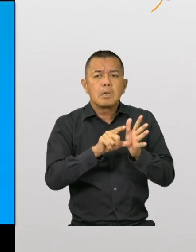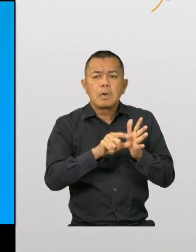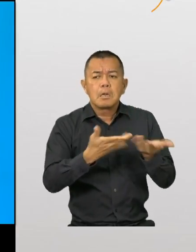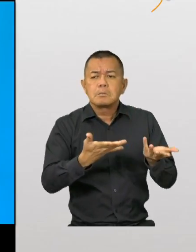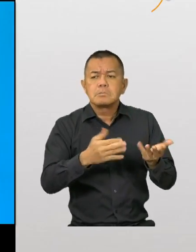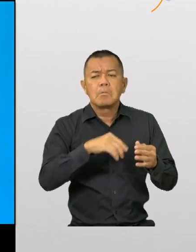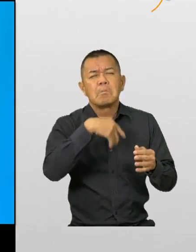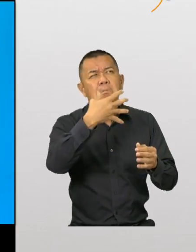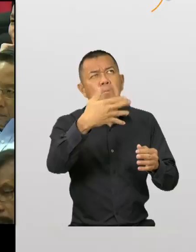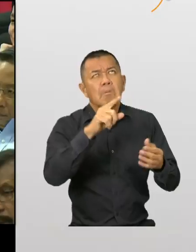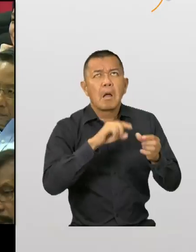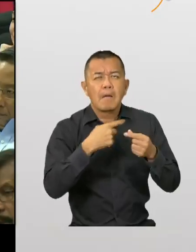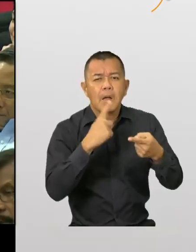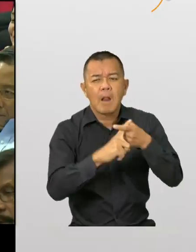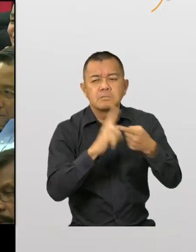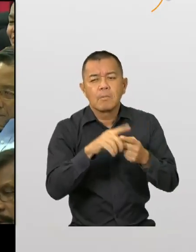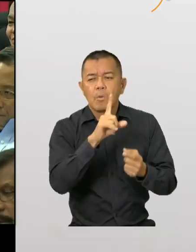won't need this flat anymore.